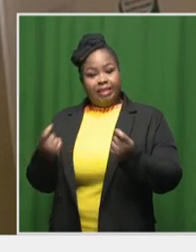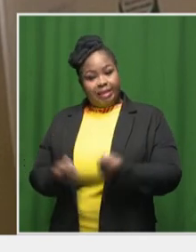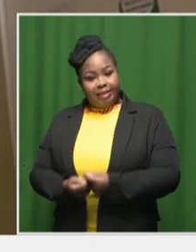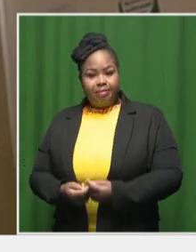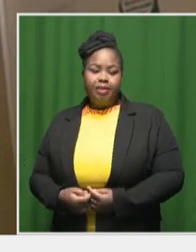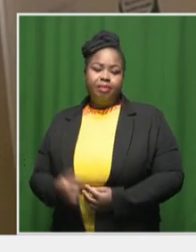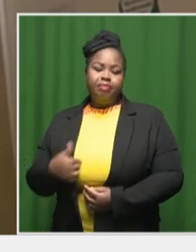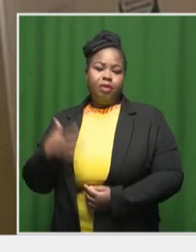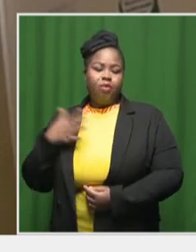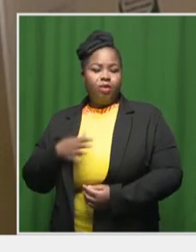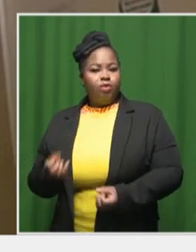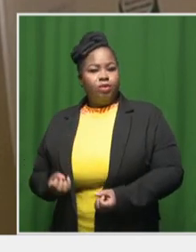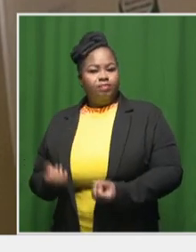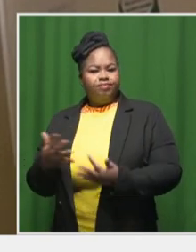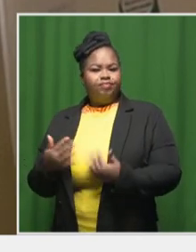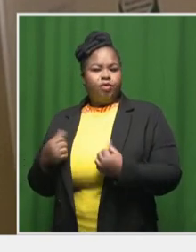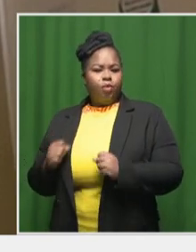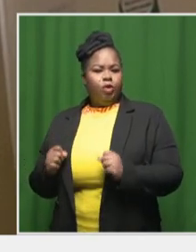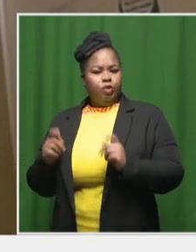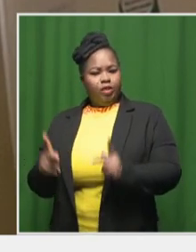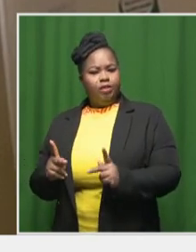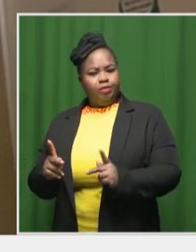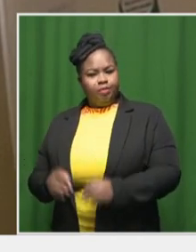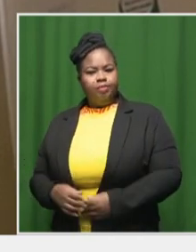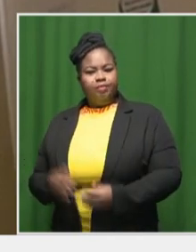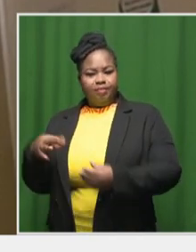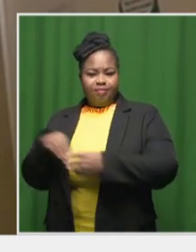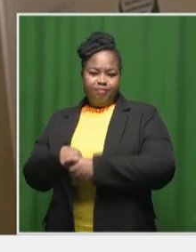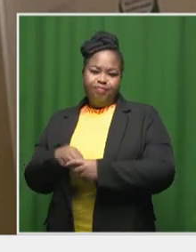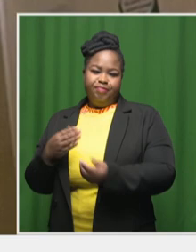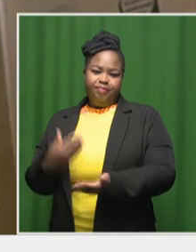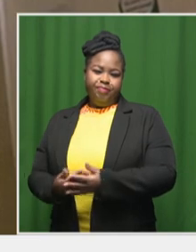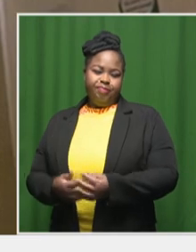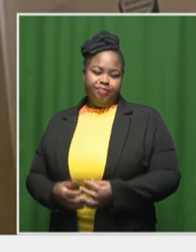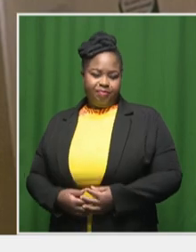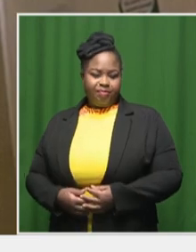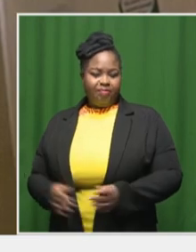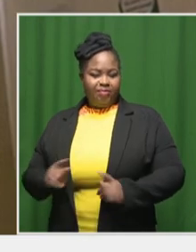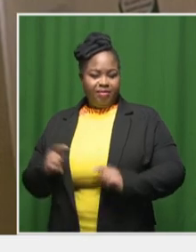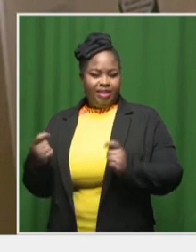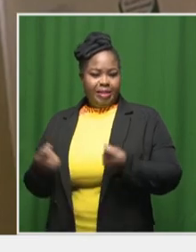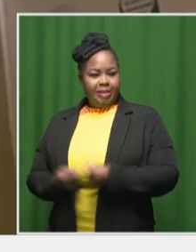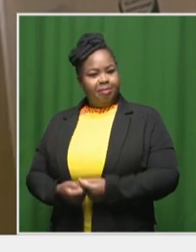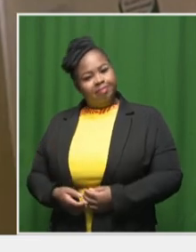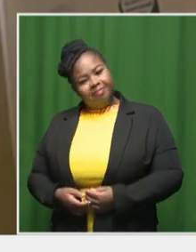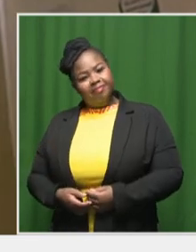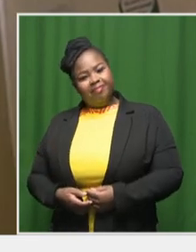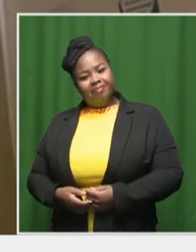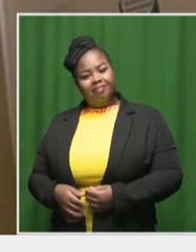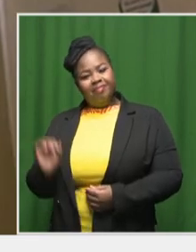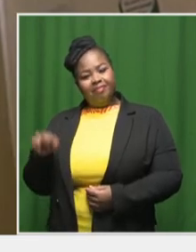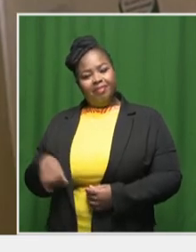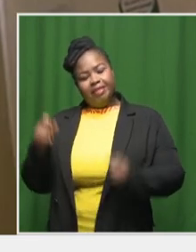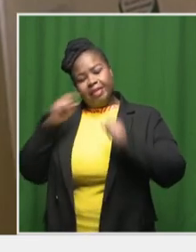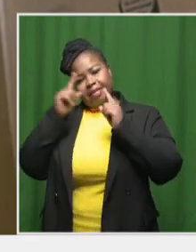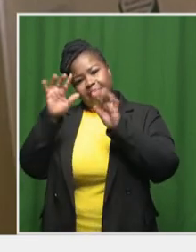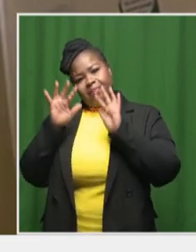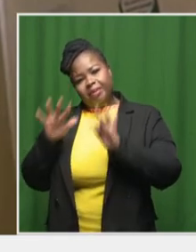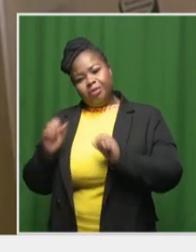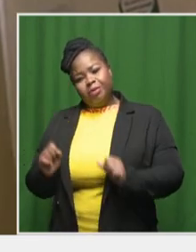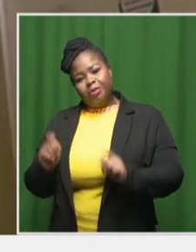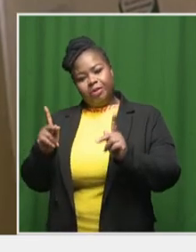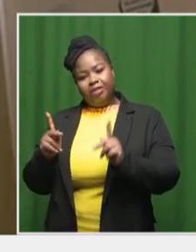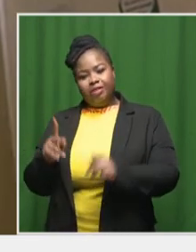give myself the opportunity and a chance to be part of this this squad and this amazing opportunity to